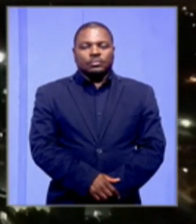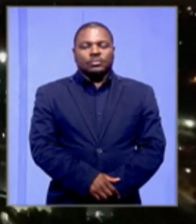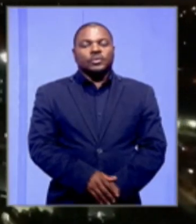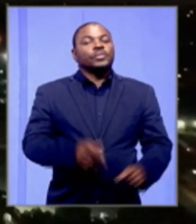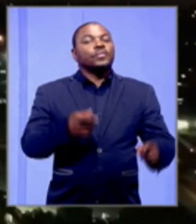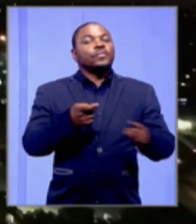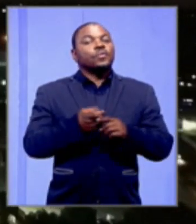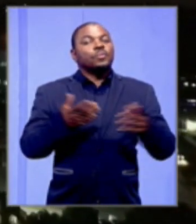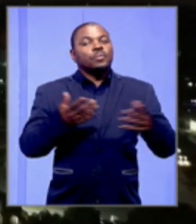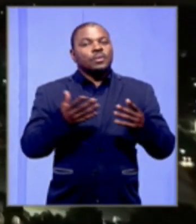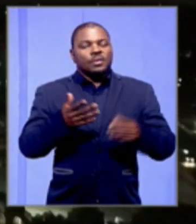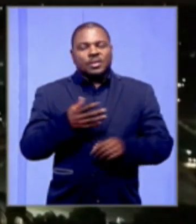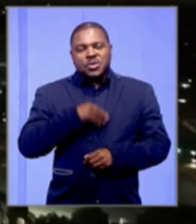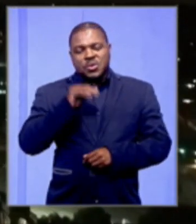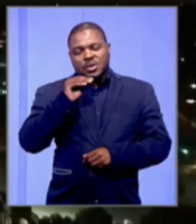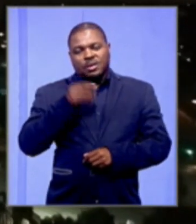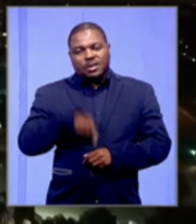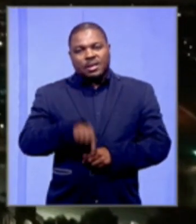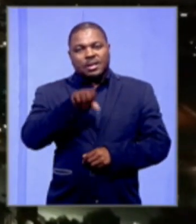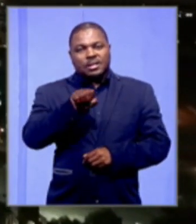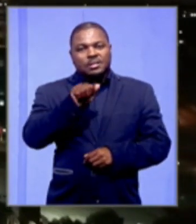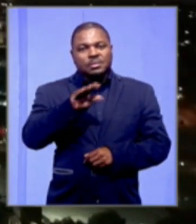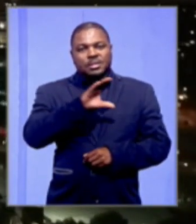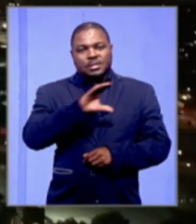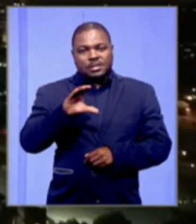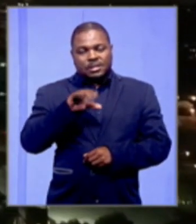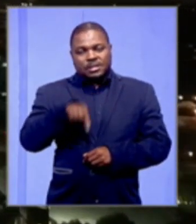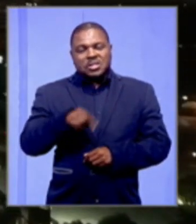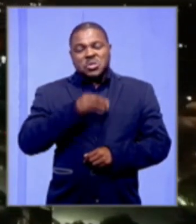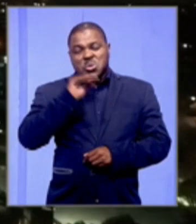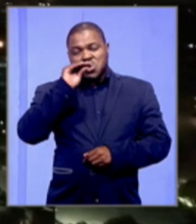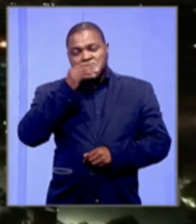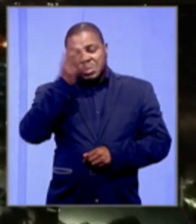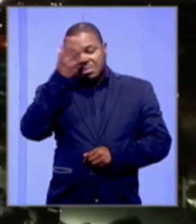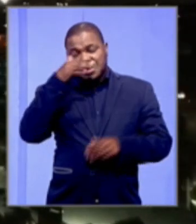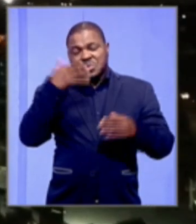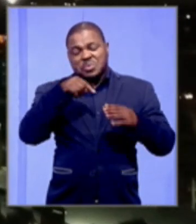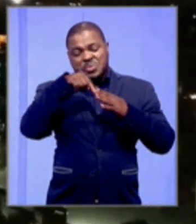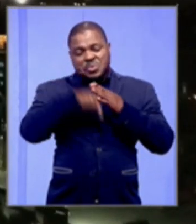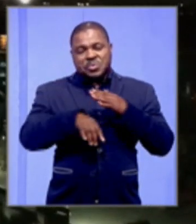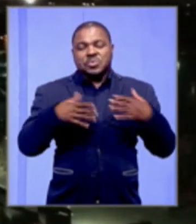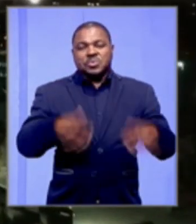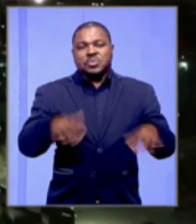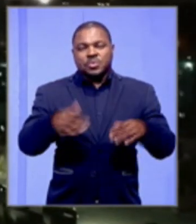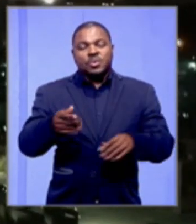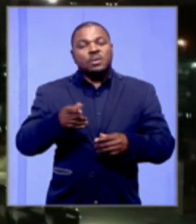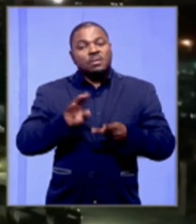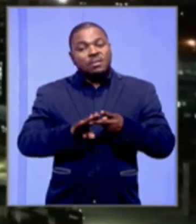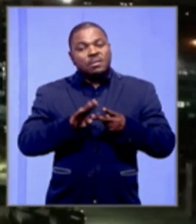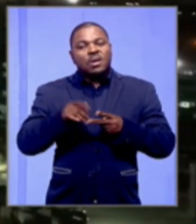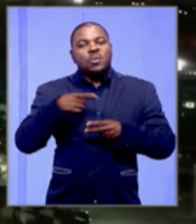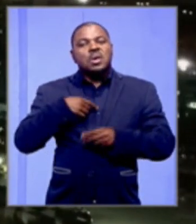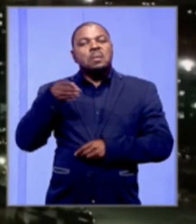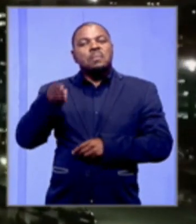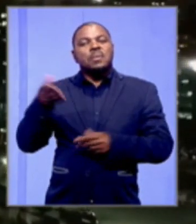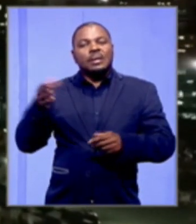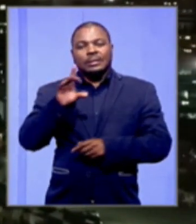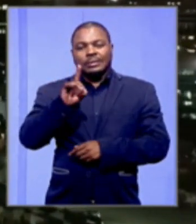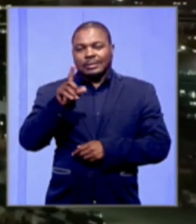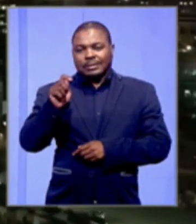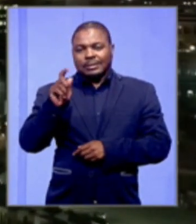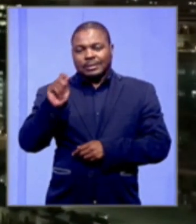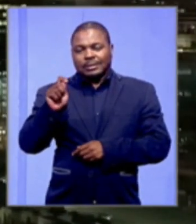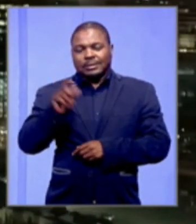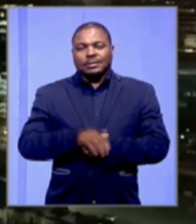re tla go lena thika gashwe nngwe ya ditaba tsa Sepedi ke di sisitse go ka tsedi mo tsho tshobela le ka re swara gape kana lenye DTT